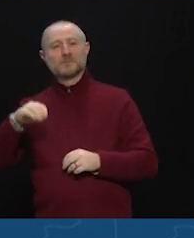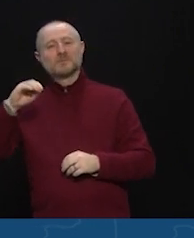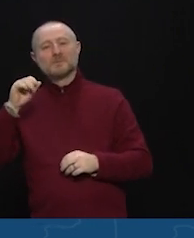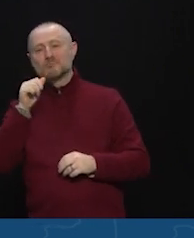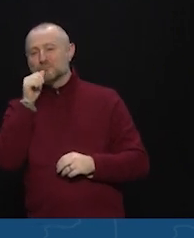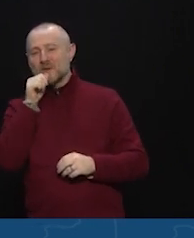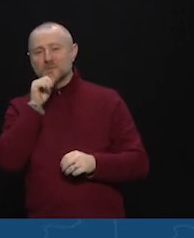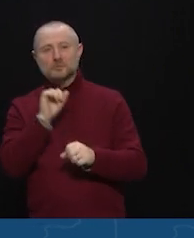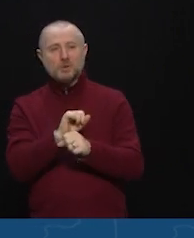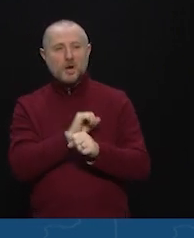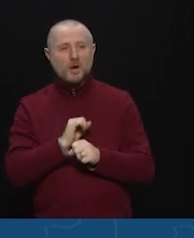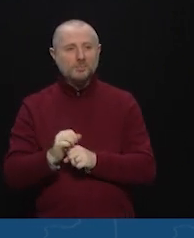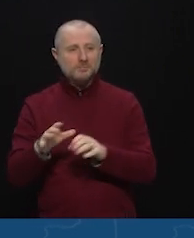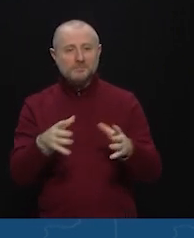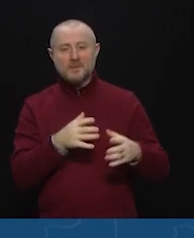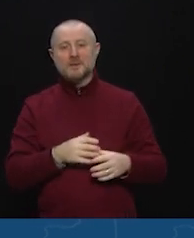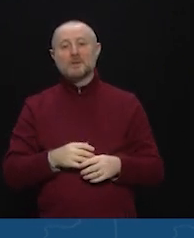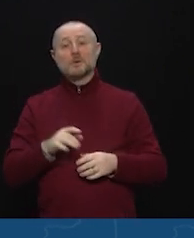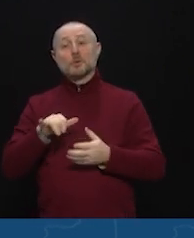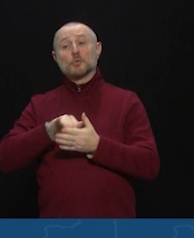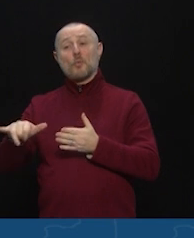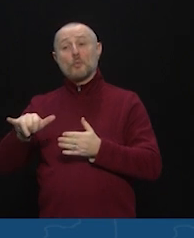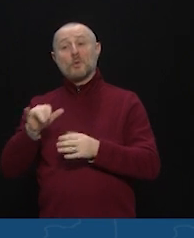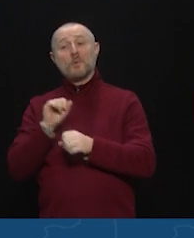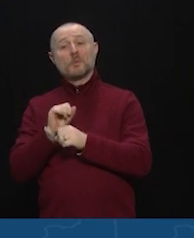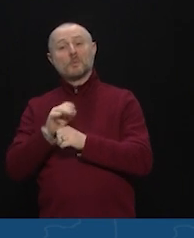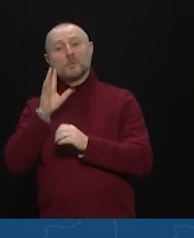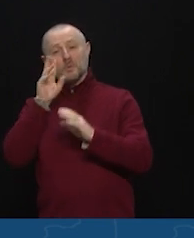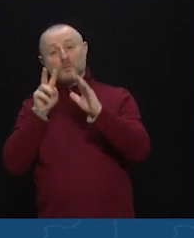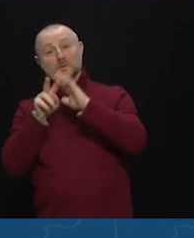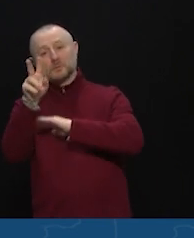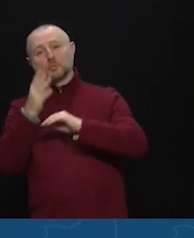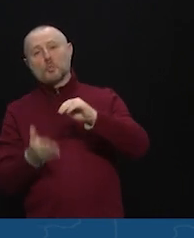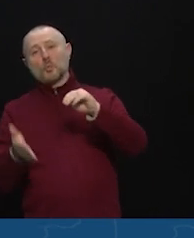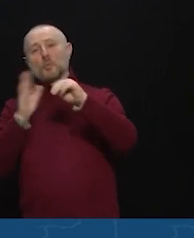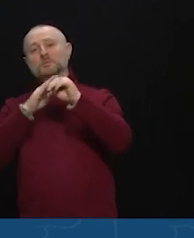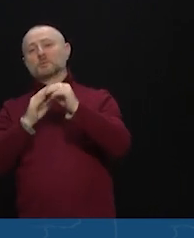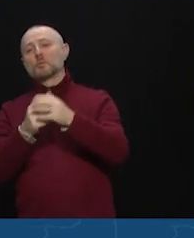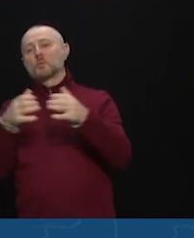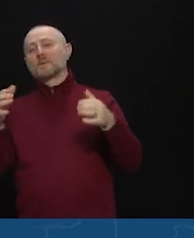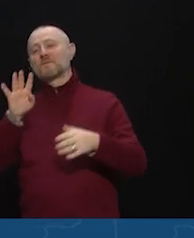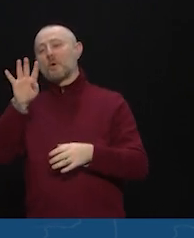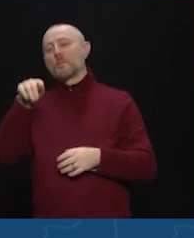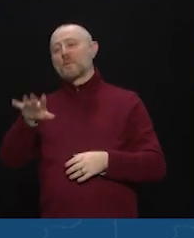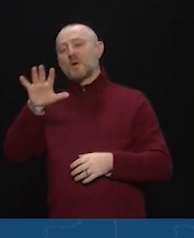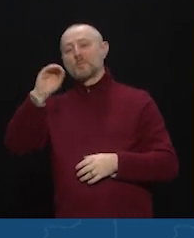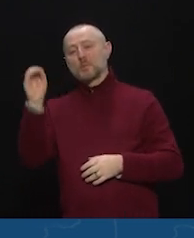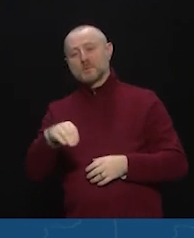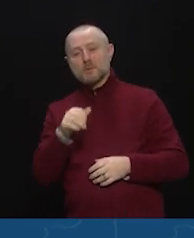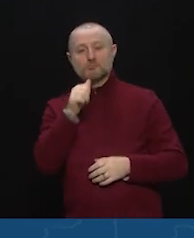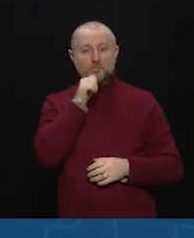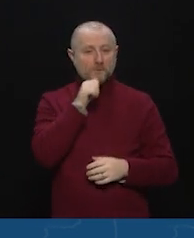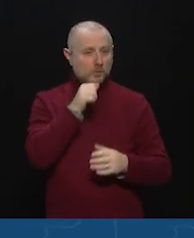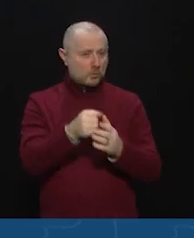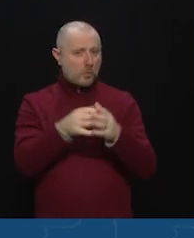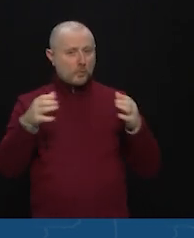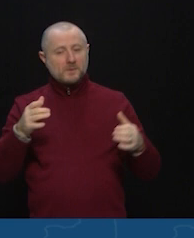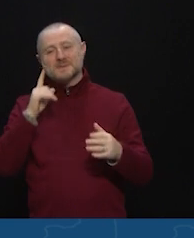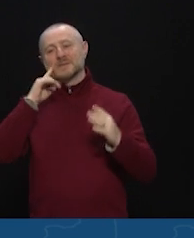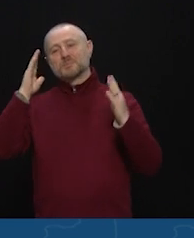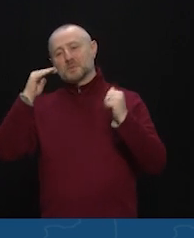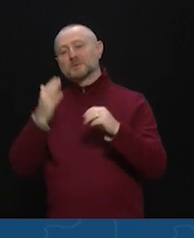New York State's employment is projected to grow by 4.5% in 23, and private sector growth is expected to grow by